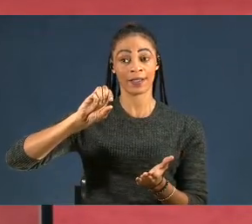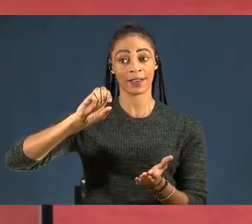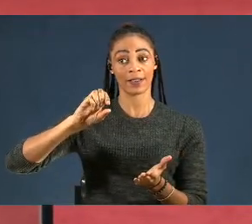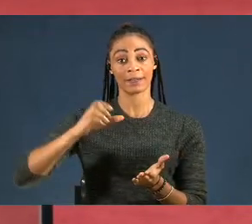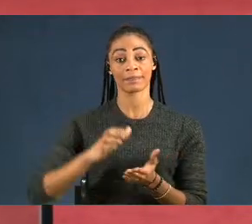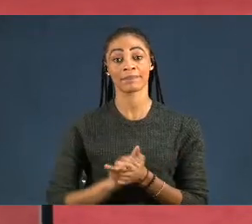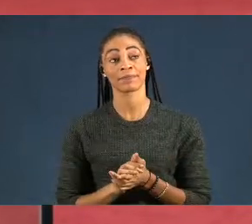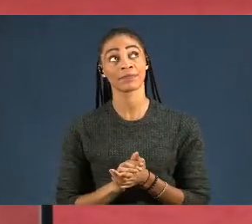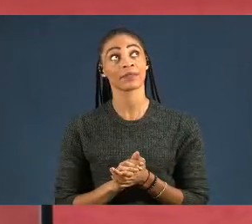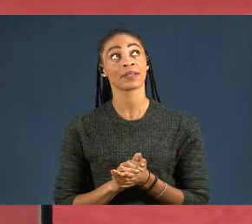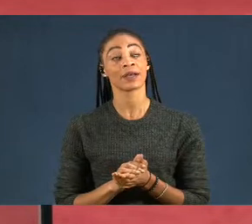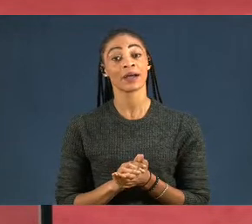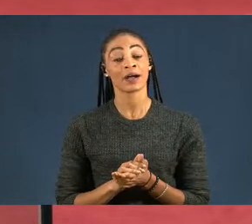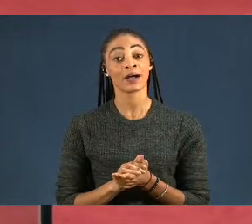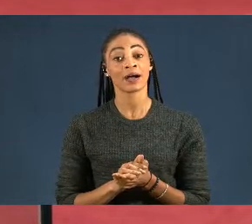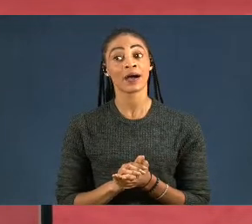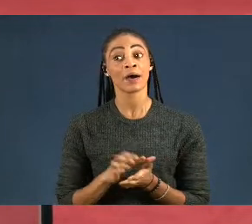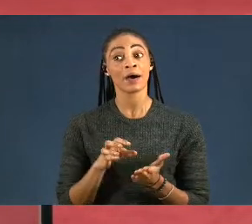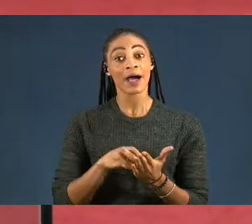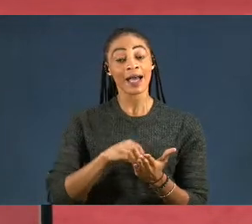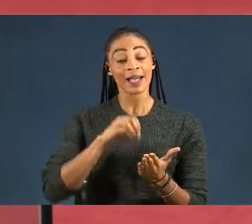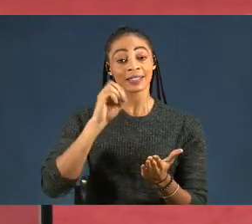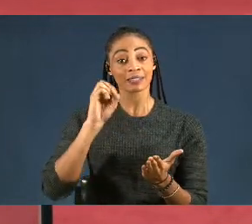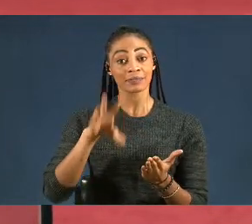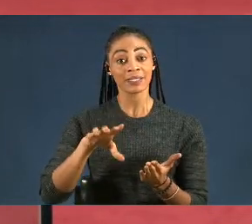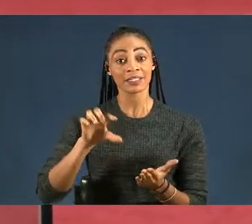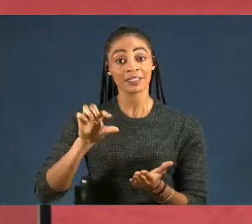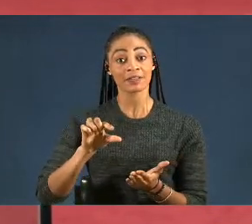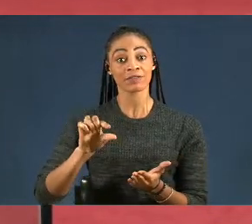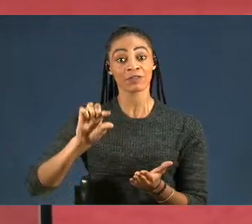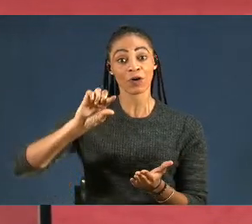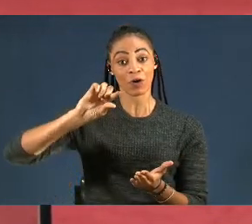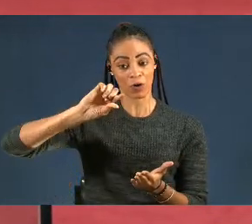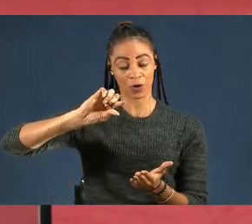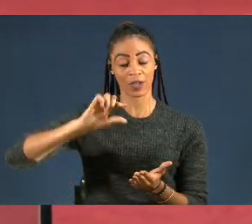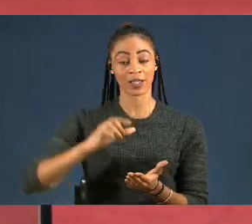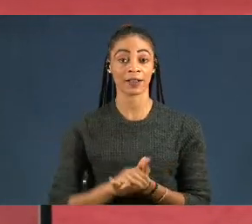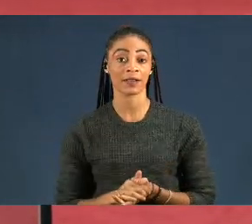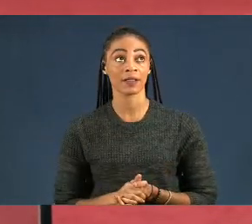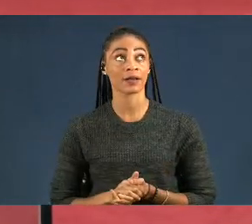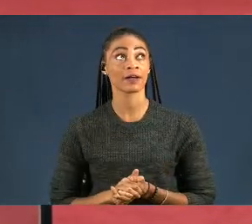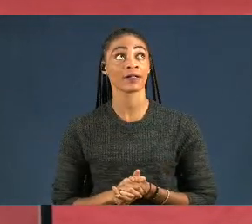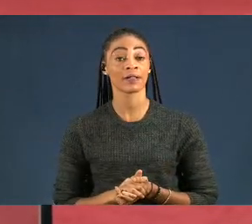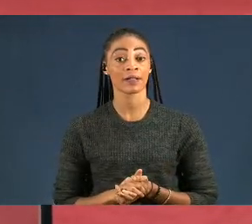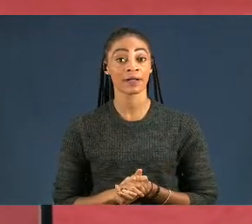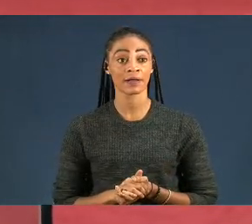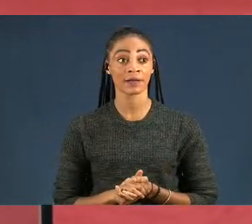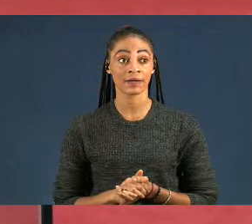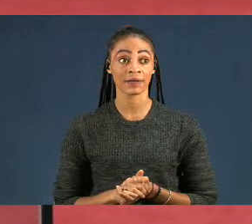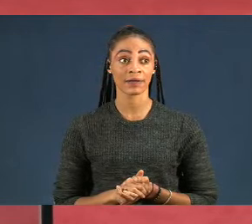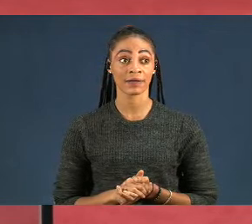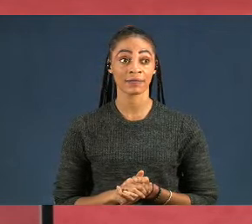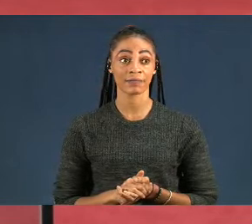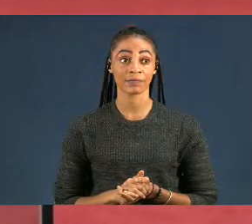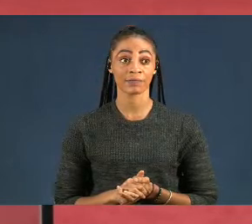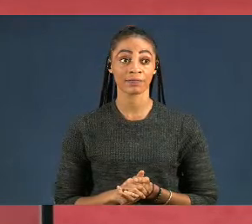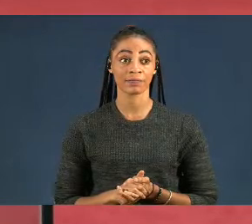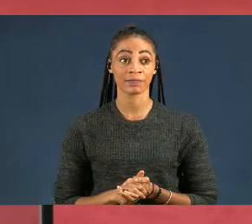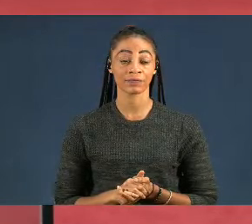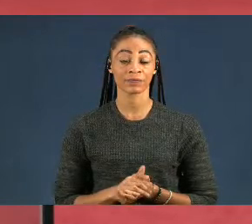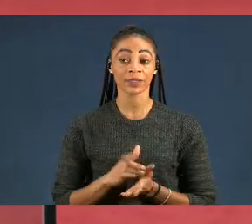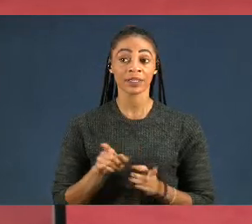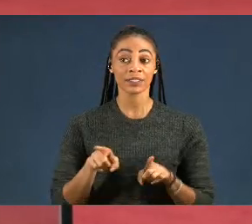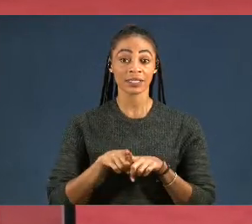of exceeding precious oil, having an alabaster vial of very expensive